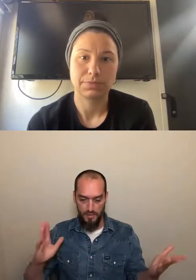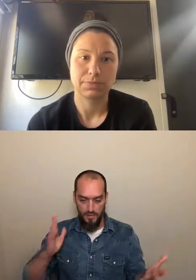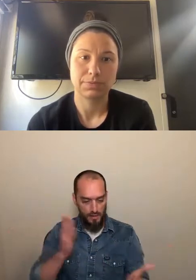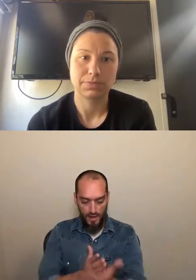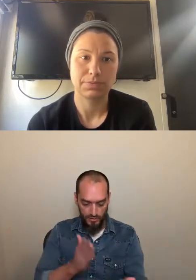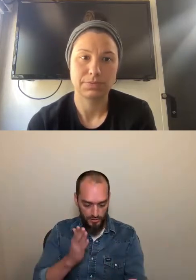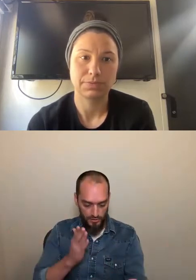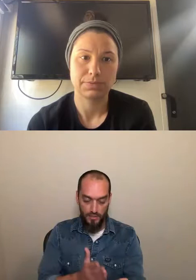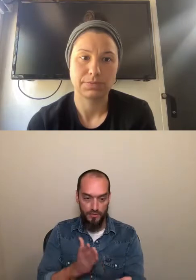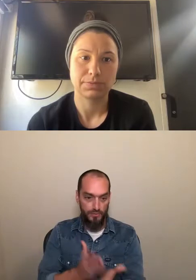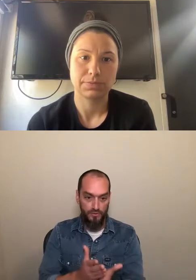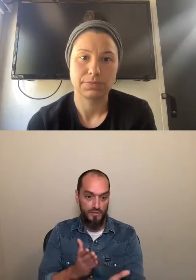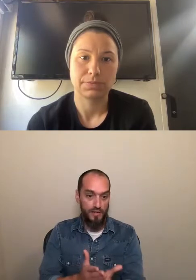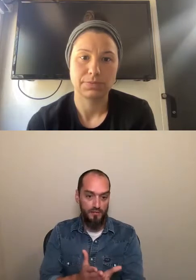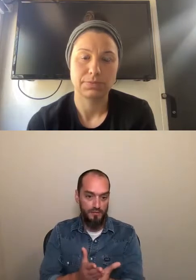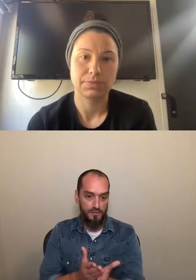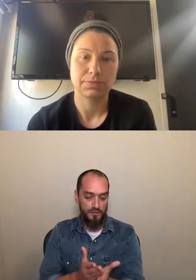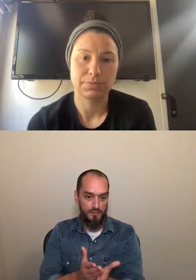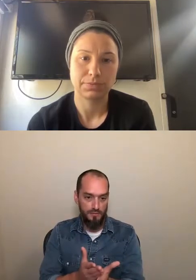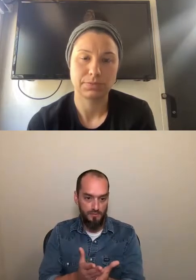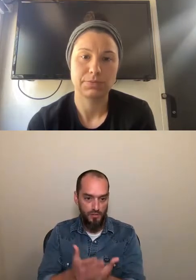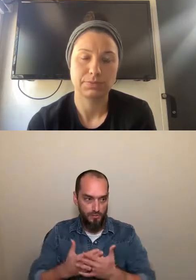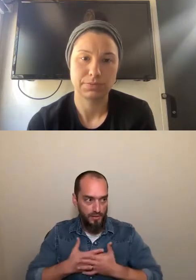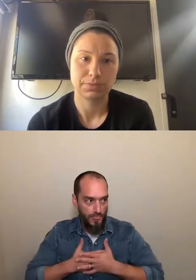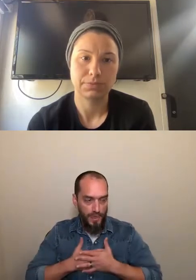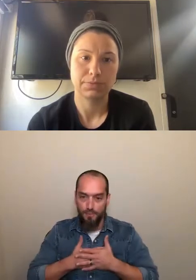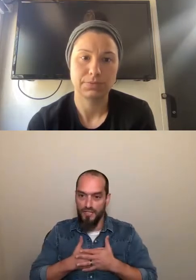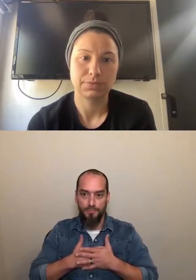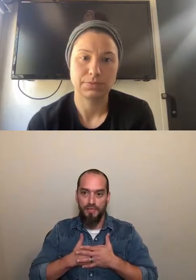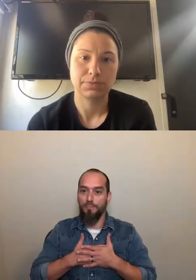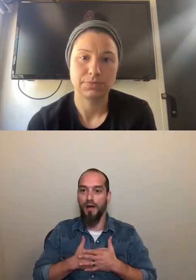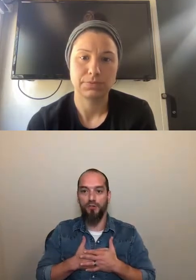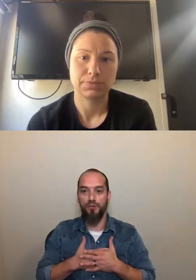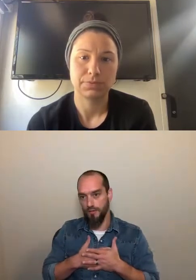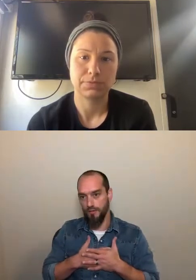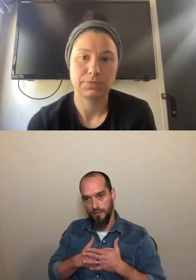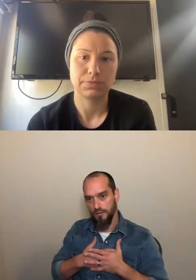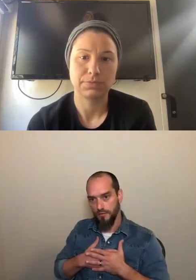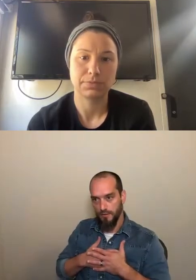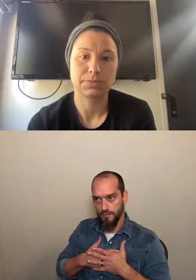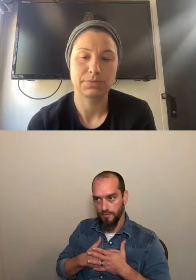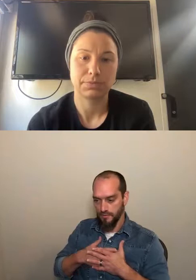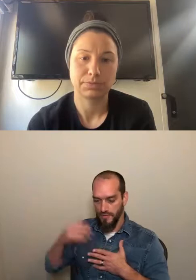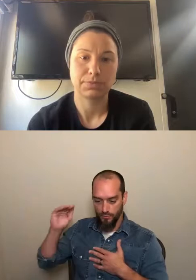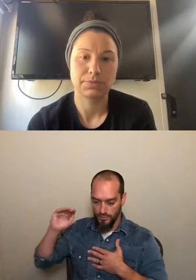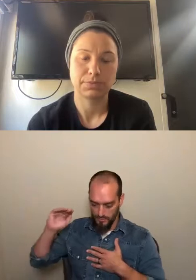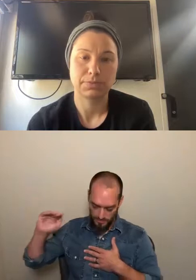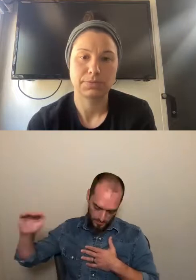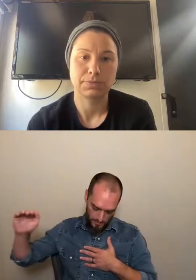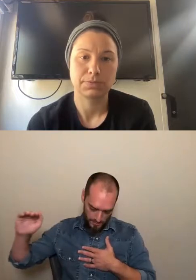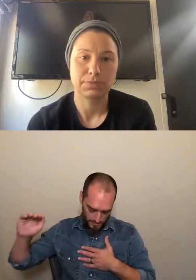license, I started studying building sciences at my speed, at my rate. I mean, this guy